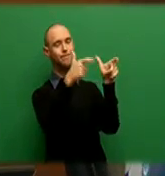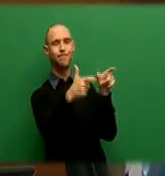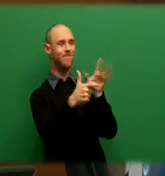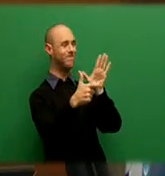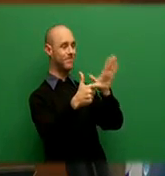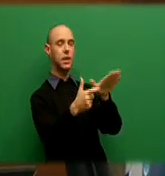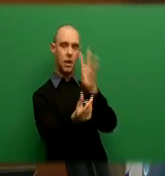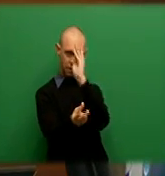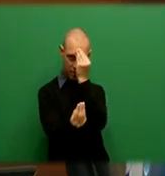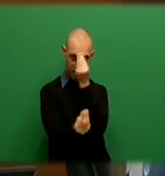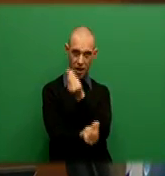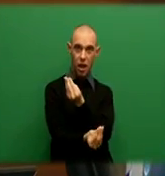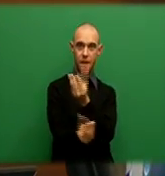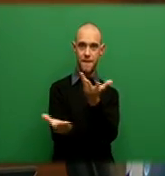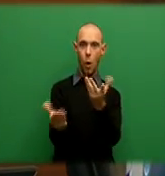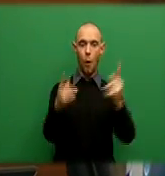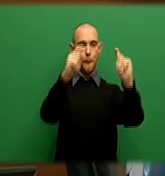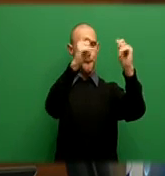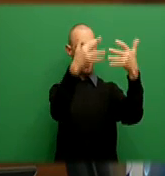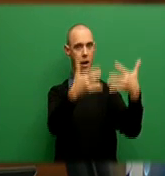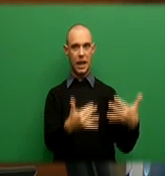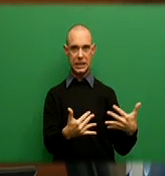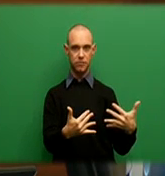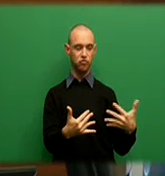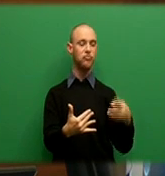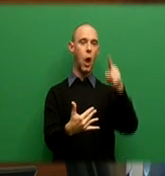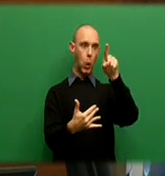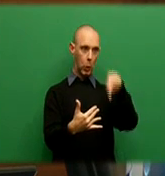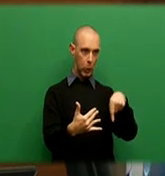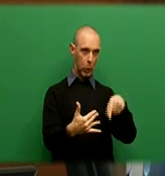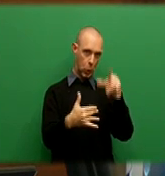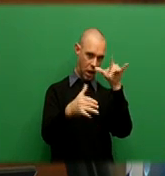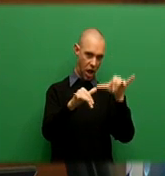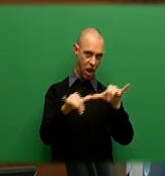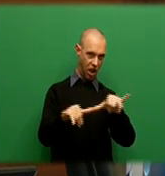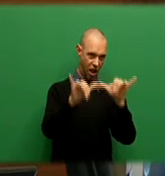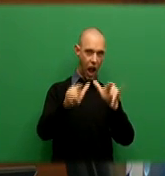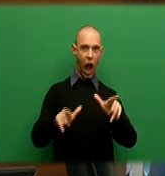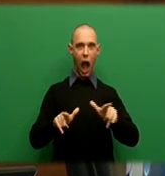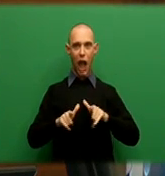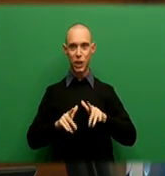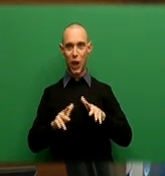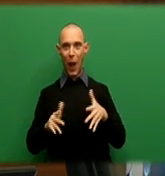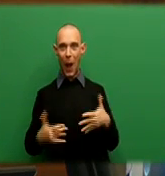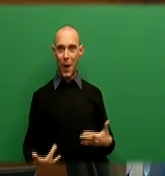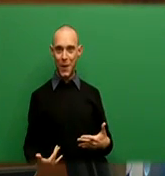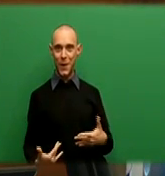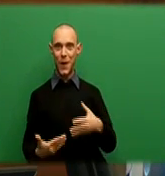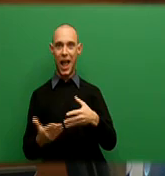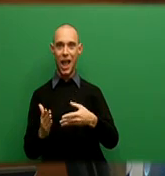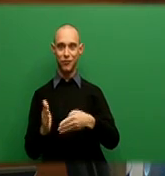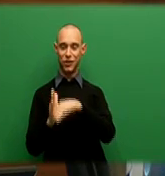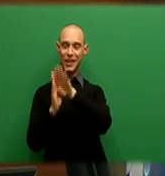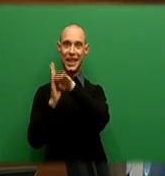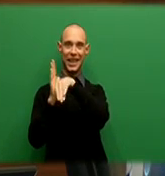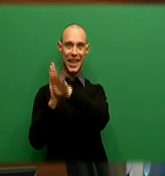terms of what to expect on rate hikes, and I suppose that kind of gives some certainty. Any chance